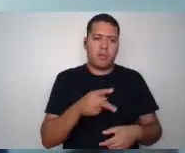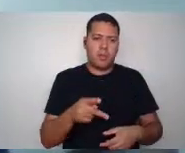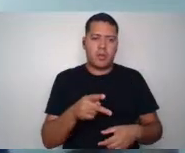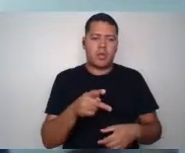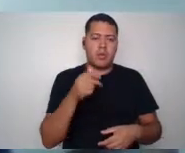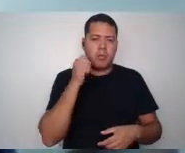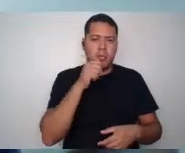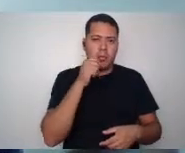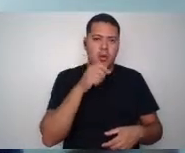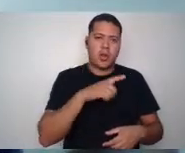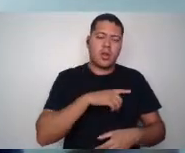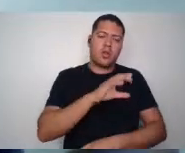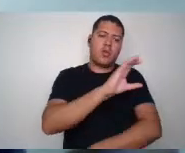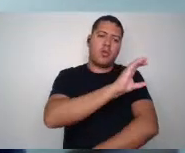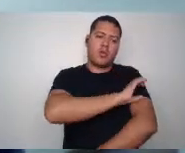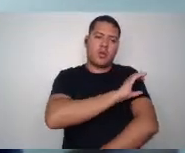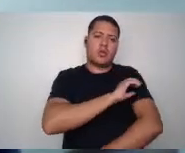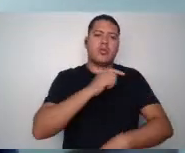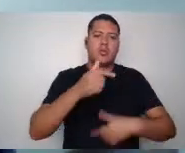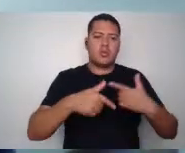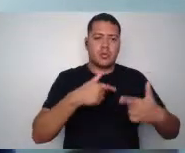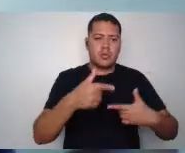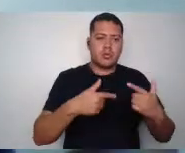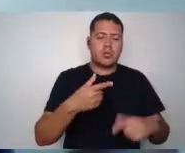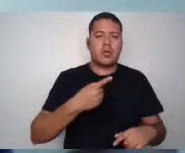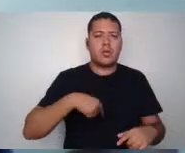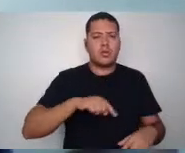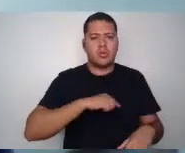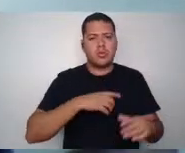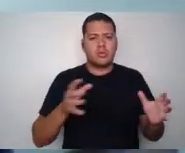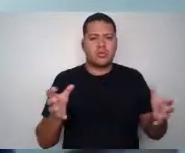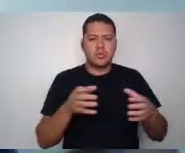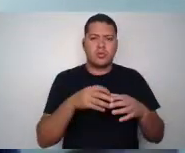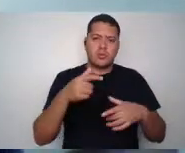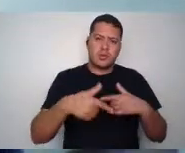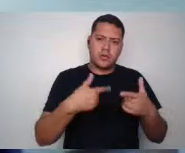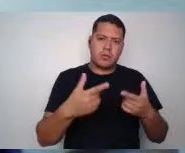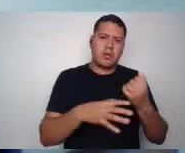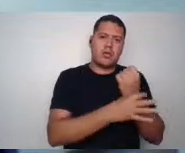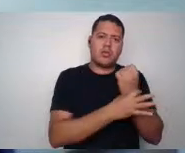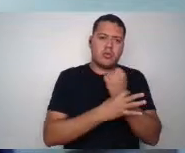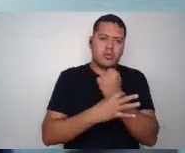And we are happy to say that today we are being presided by a woman,